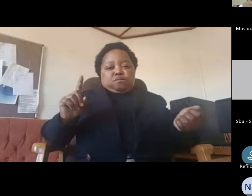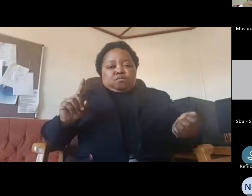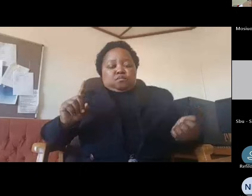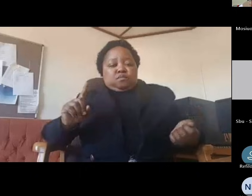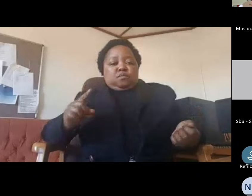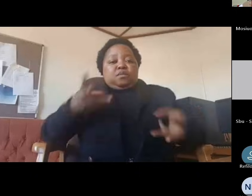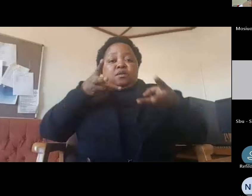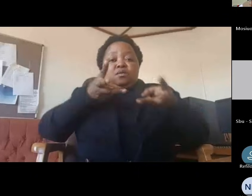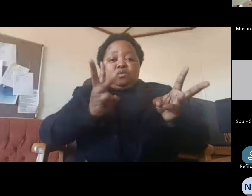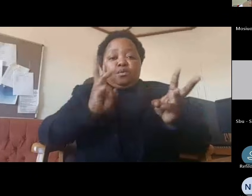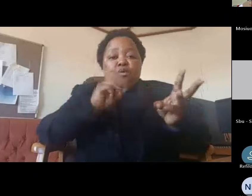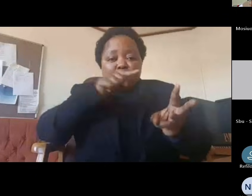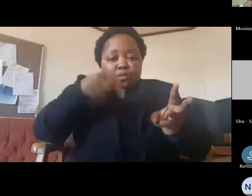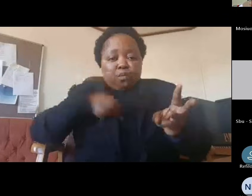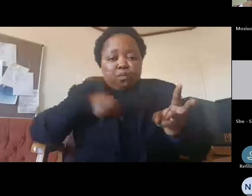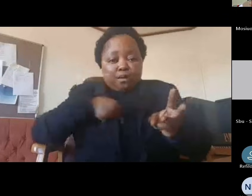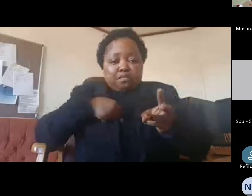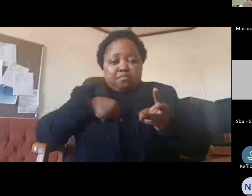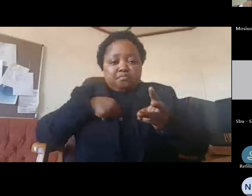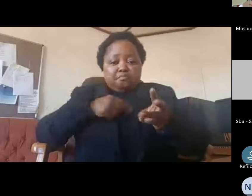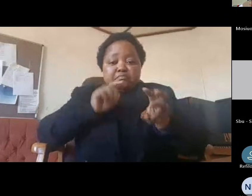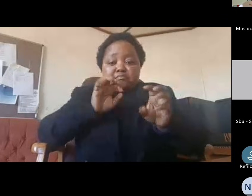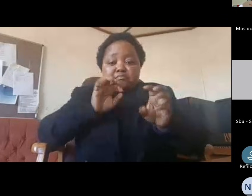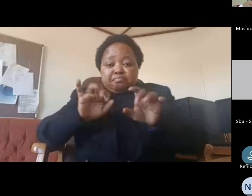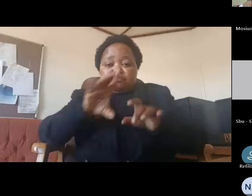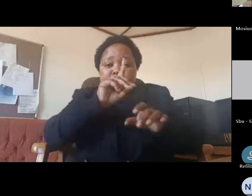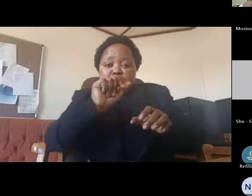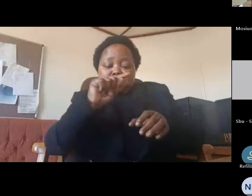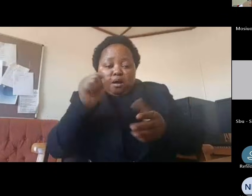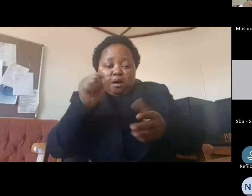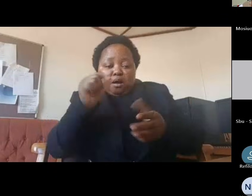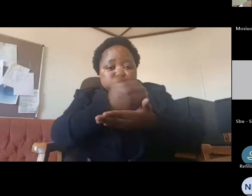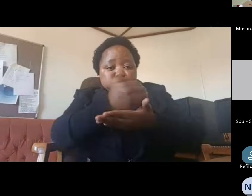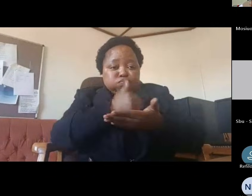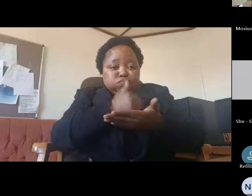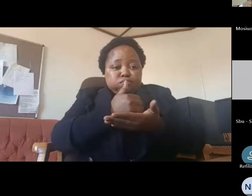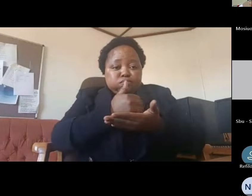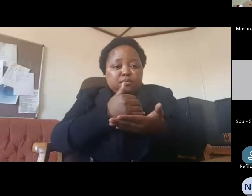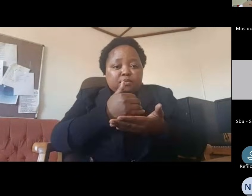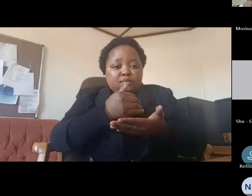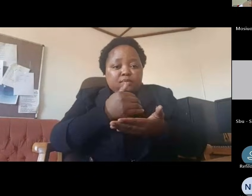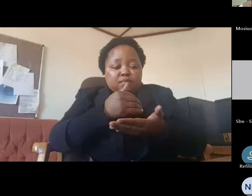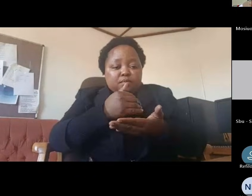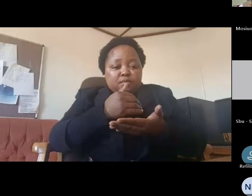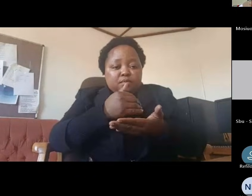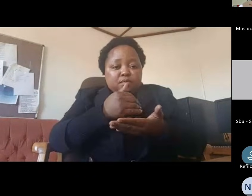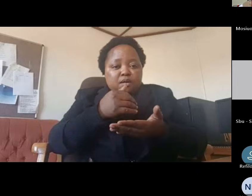capture data, and particularly the way that we capture data in the sort of